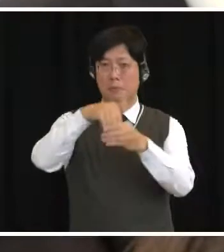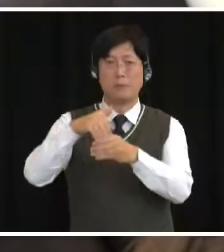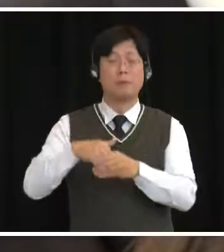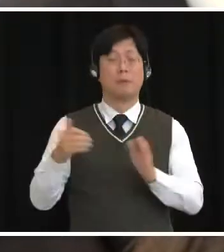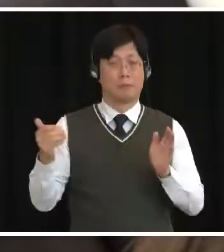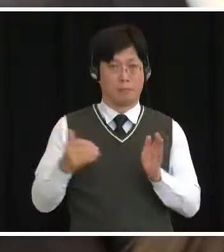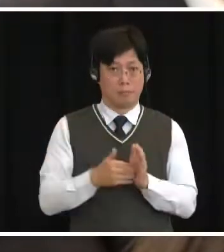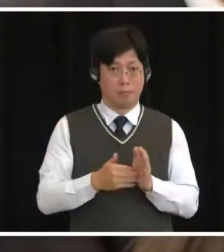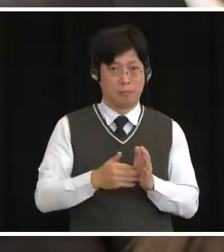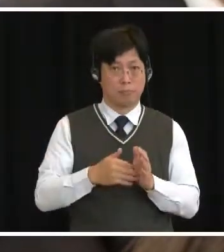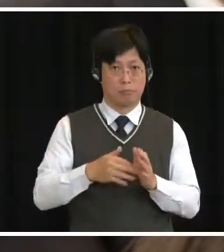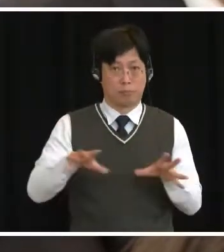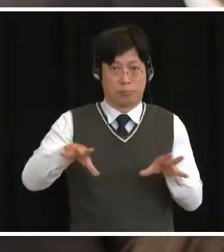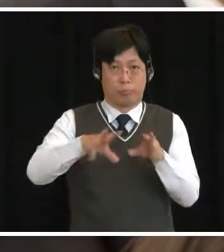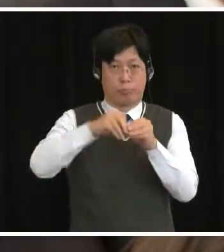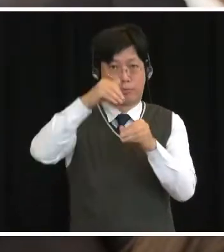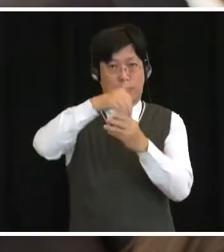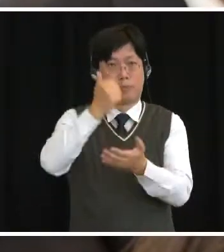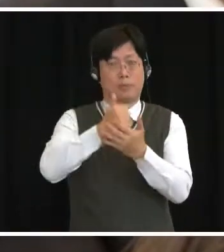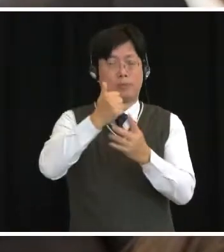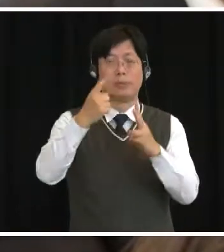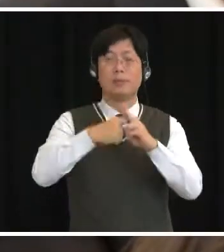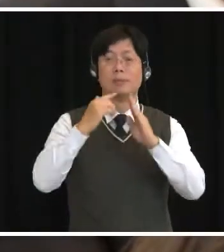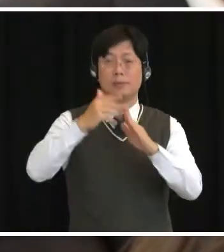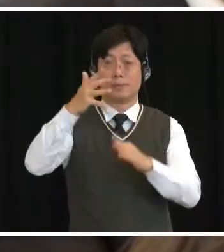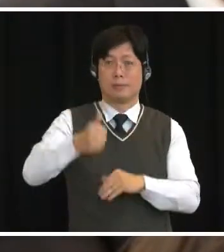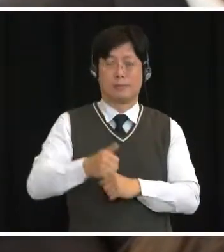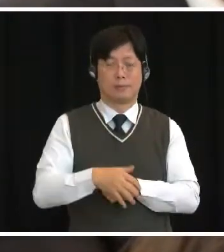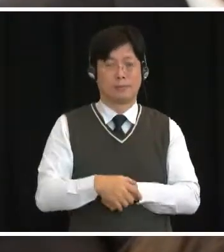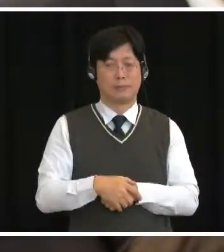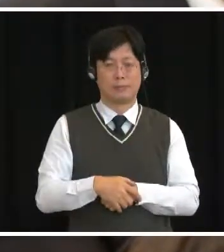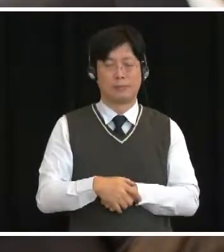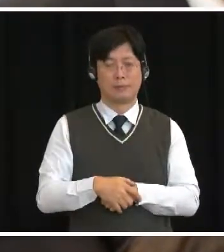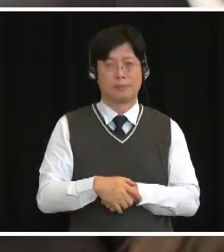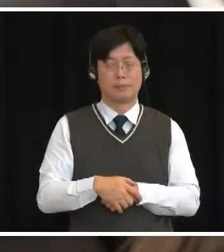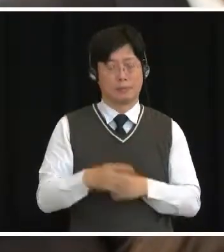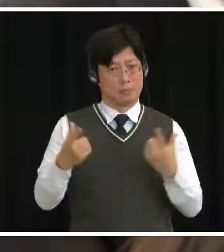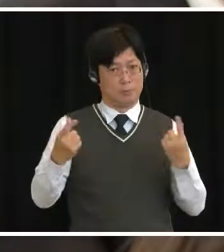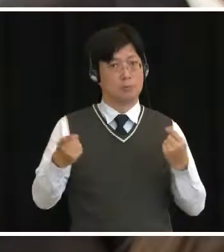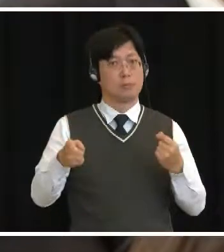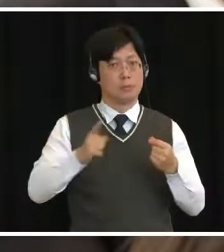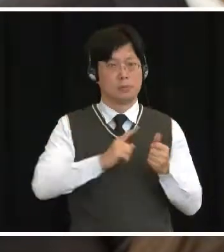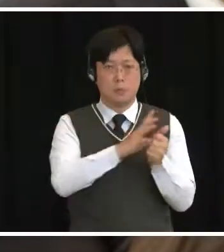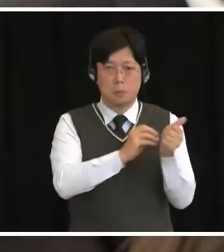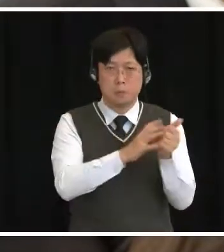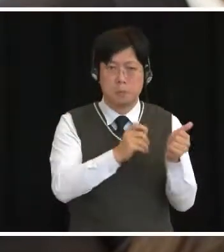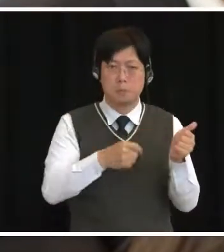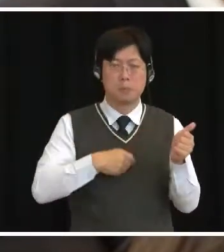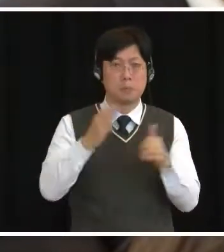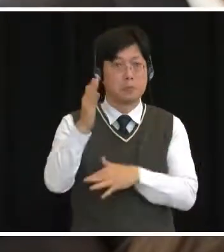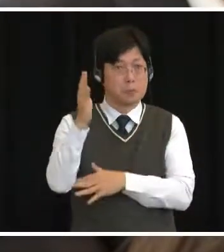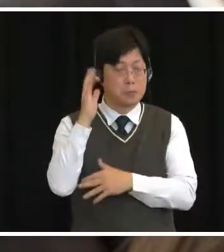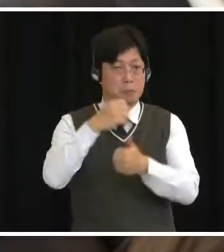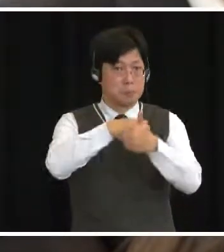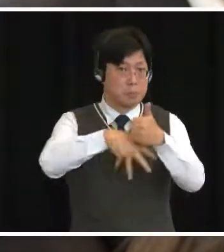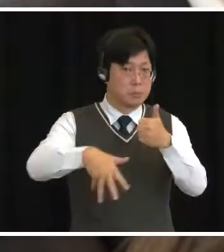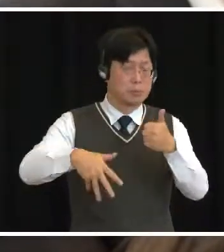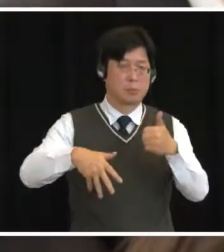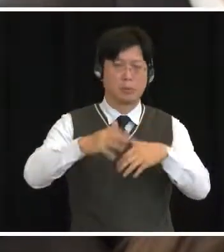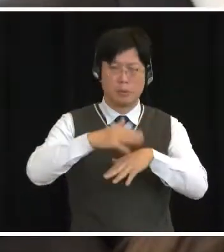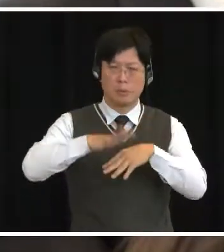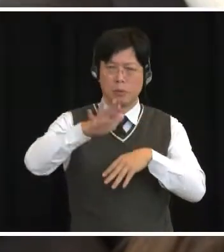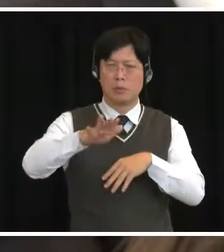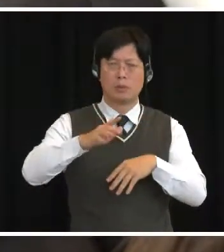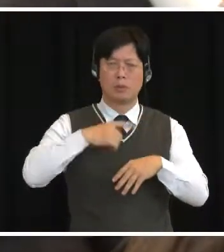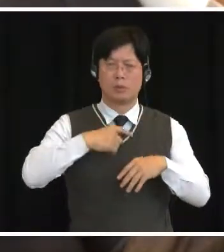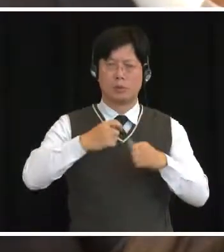choose a candidate, and then through voting, the whole class can decide who